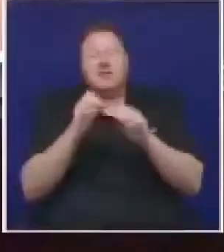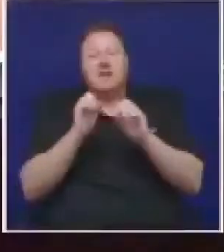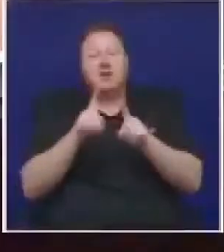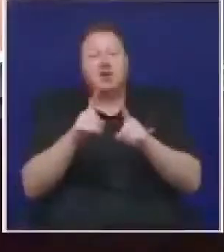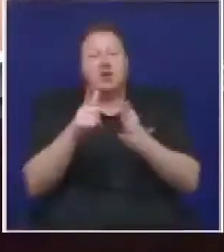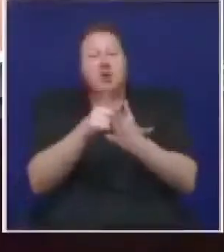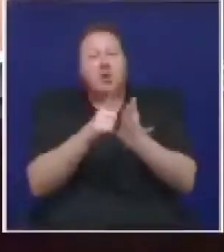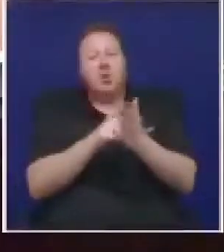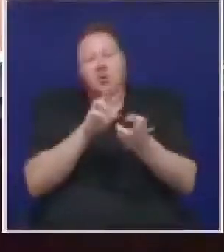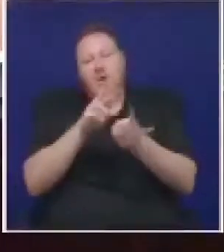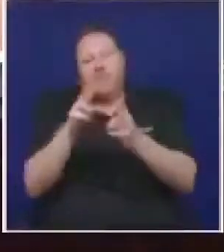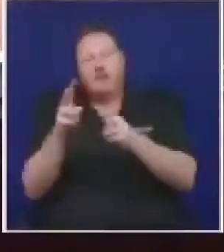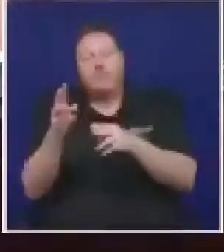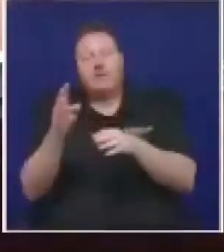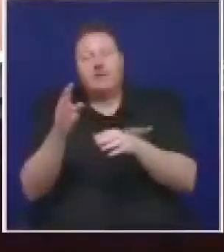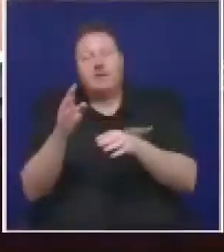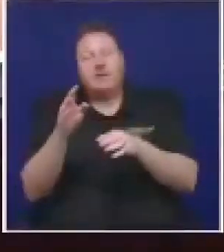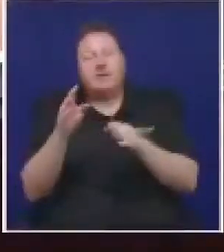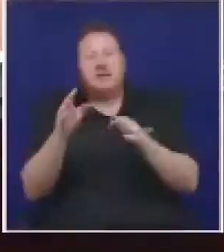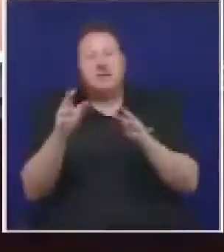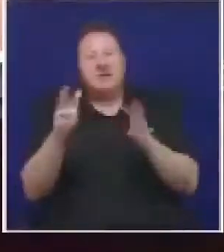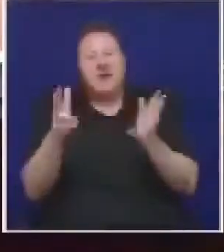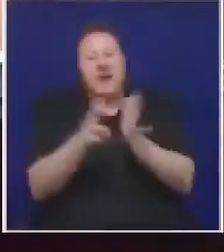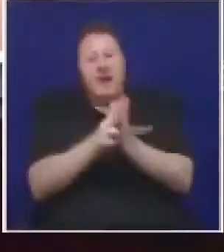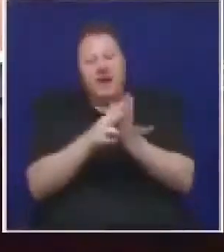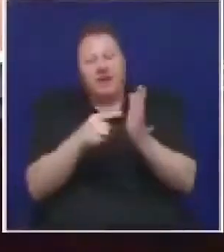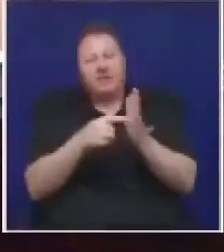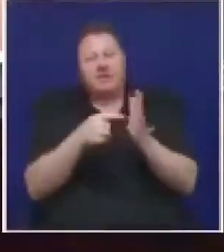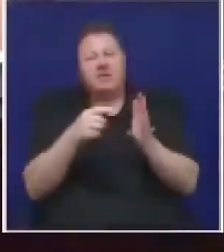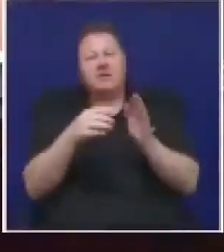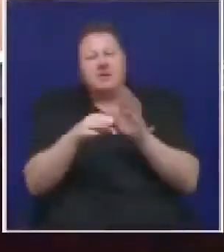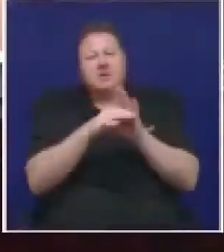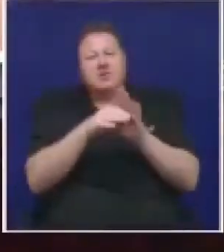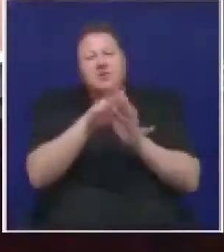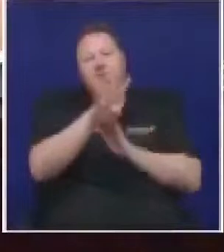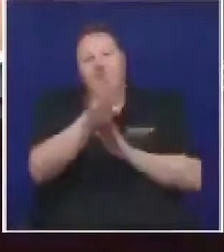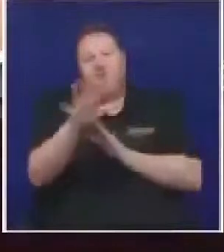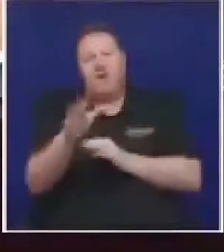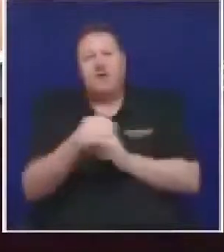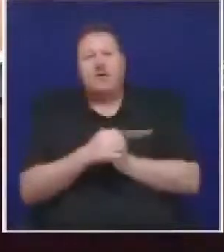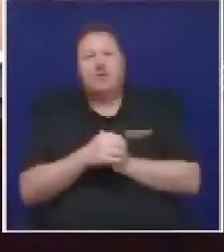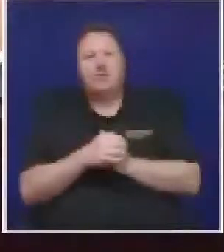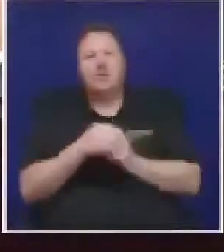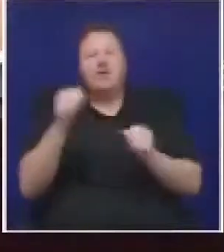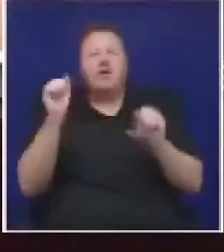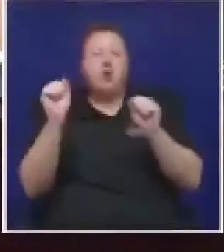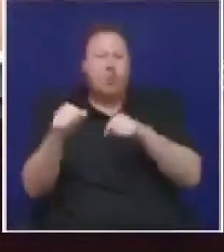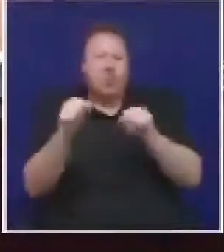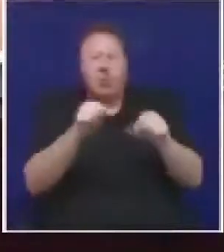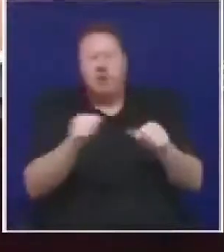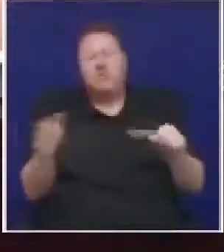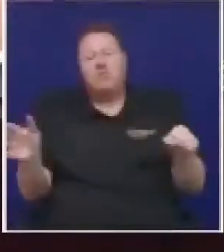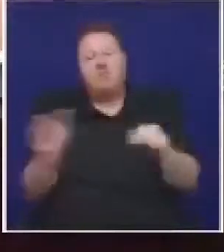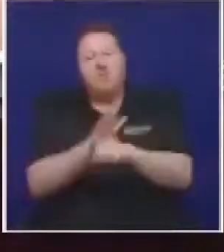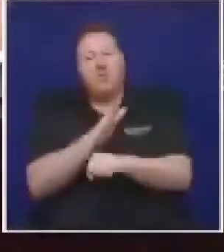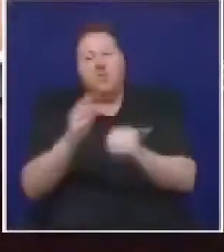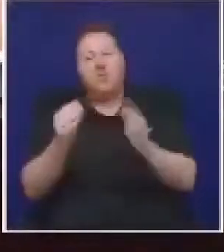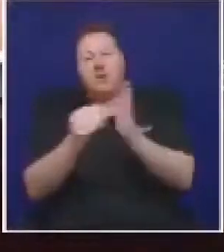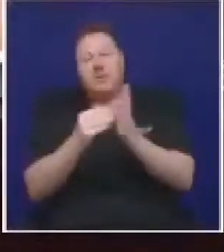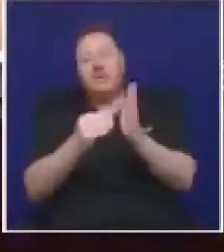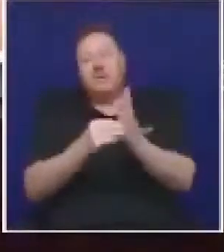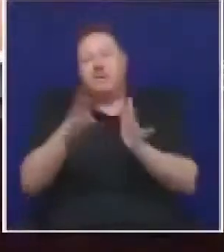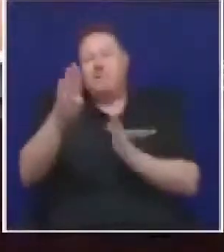Act. And as a result, President Cyril Ramaphosa authorized the full implementation of the